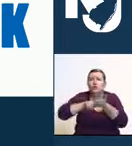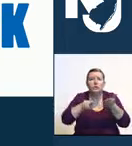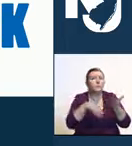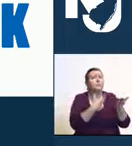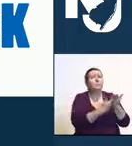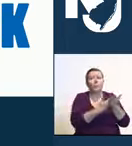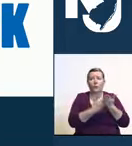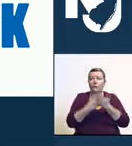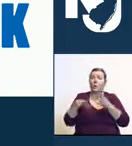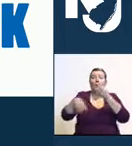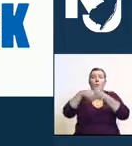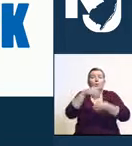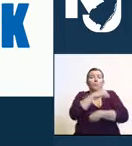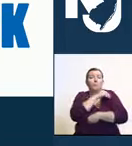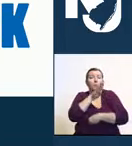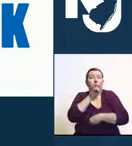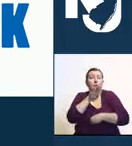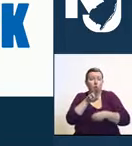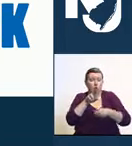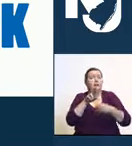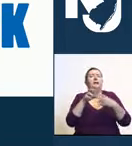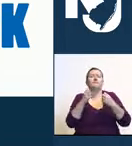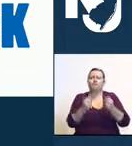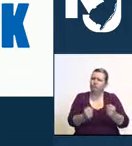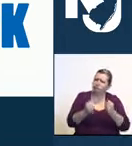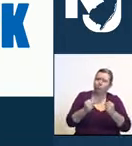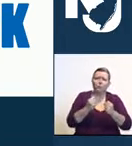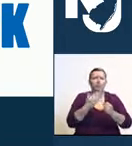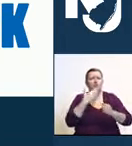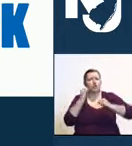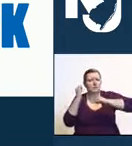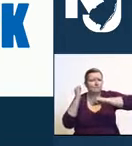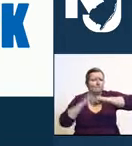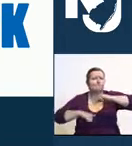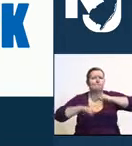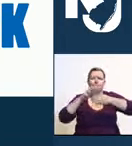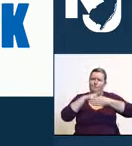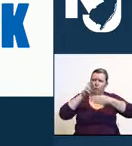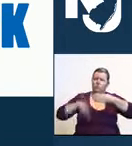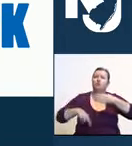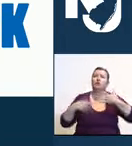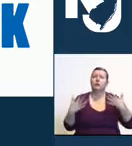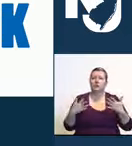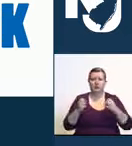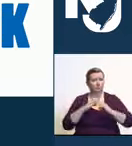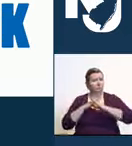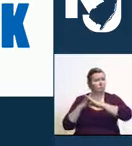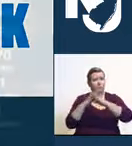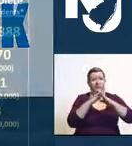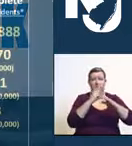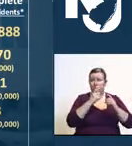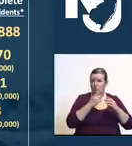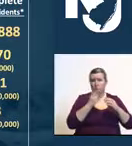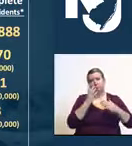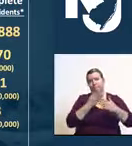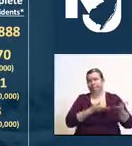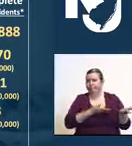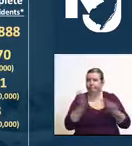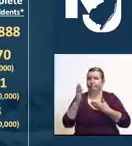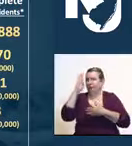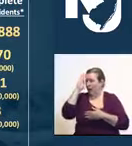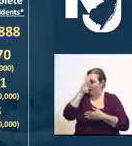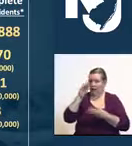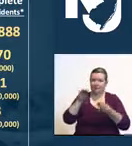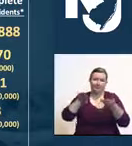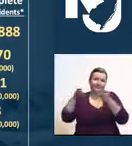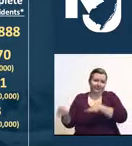have strong, long-lasting positive effects in preventing hospitalizations and deaths. And as we look at the latest data